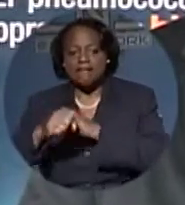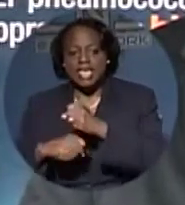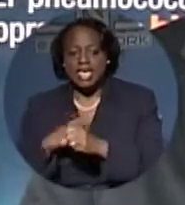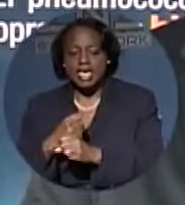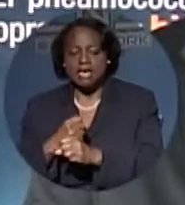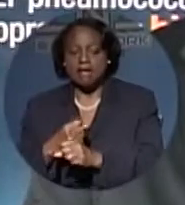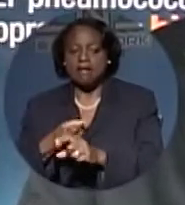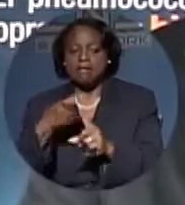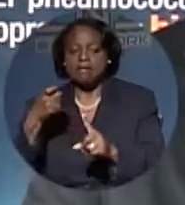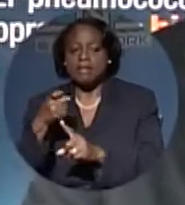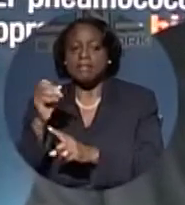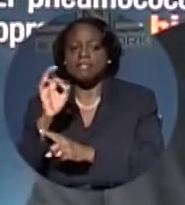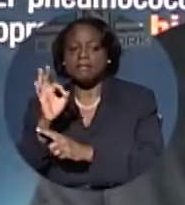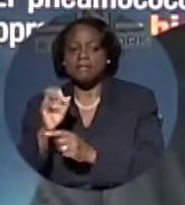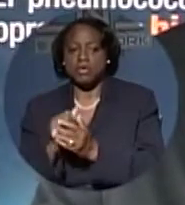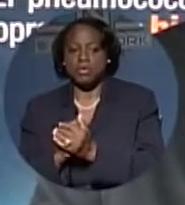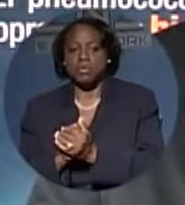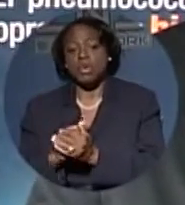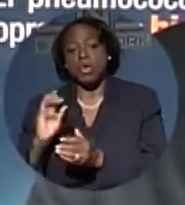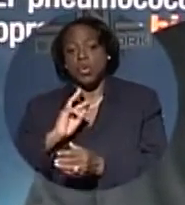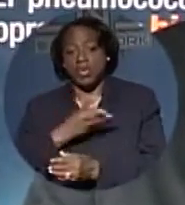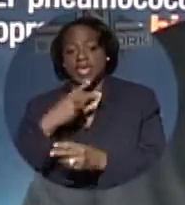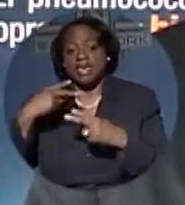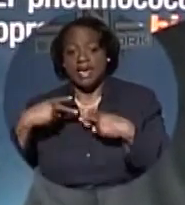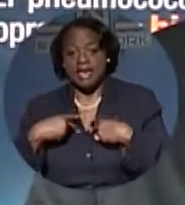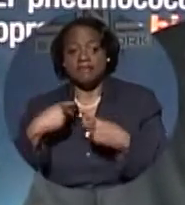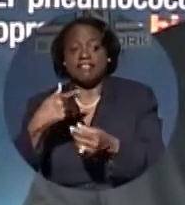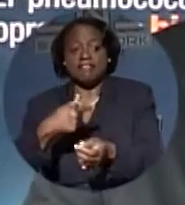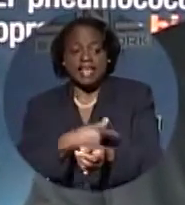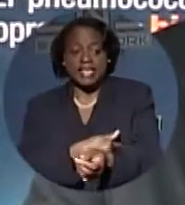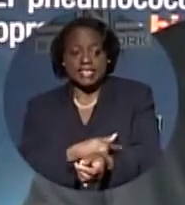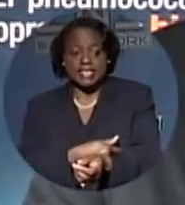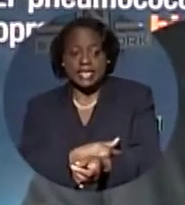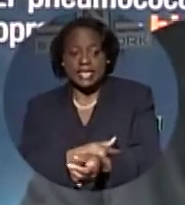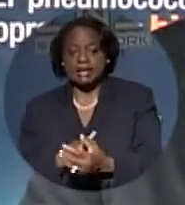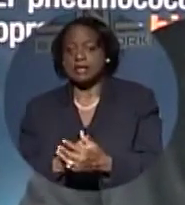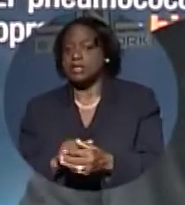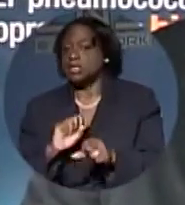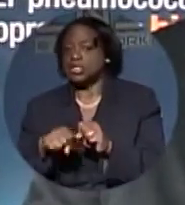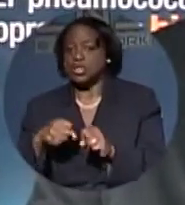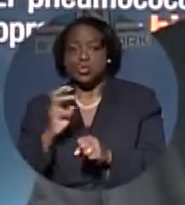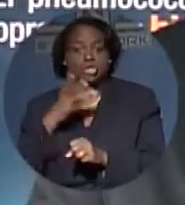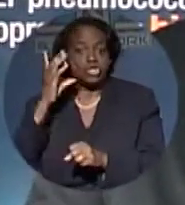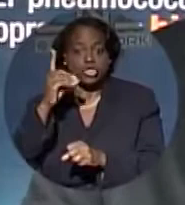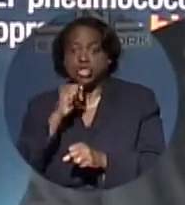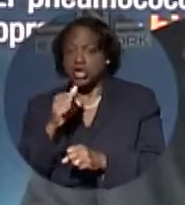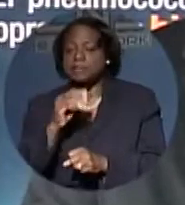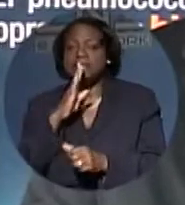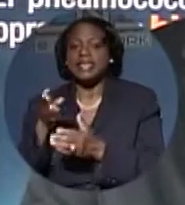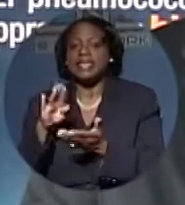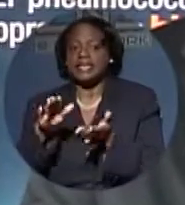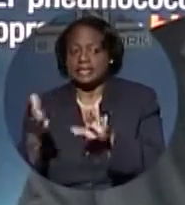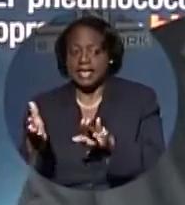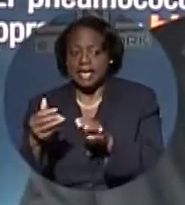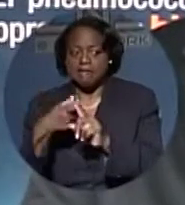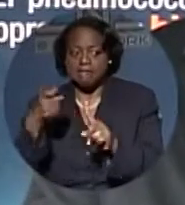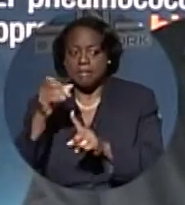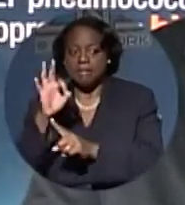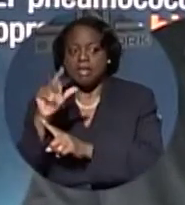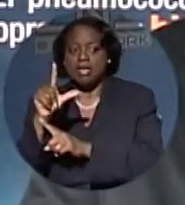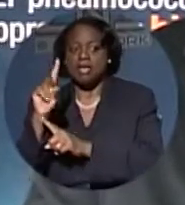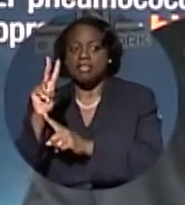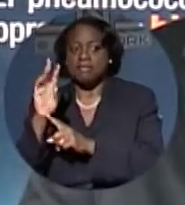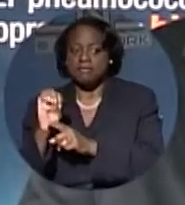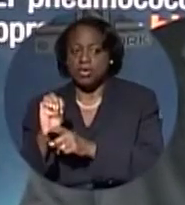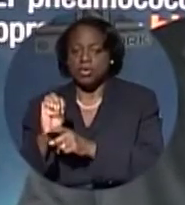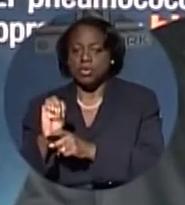we in the Bahamas certainly would not want to fall within that mortality or morbidity category. And it's essential that our population